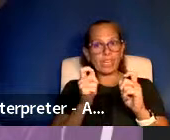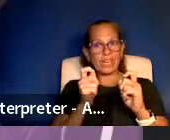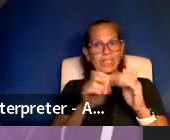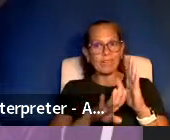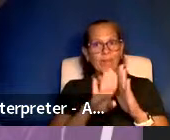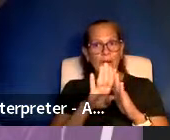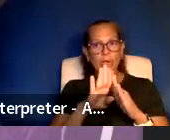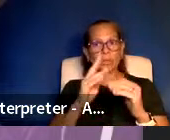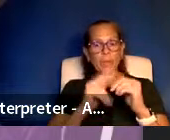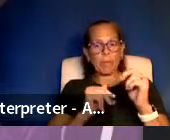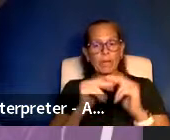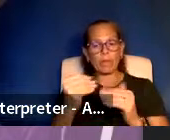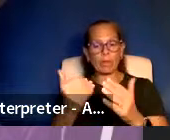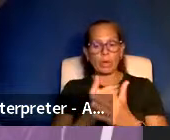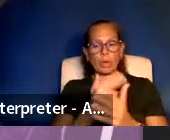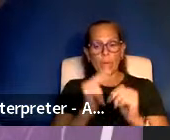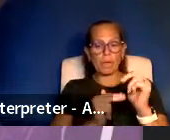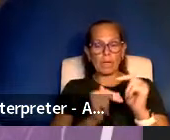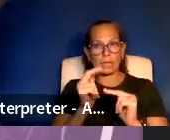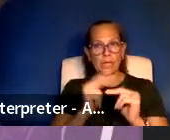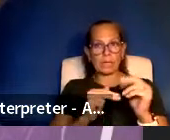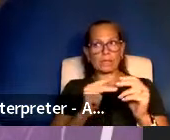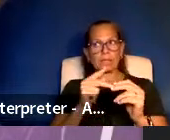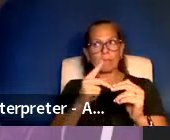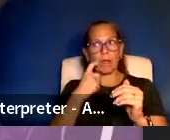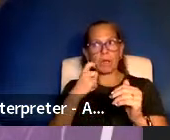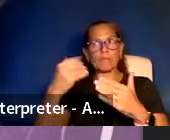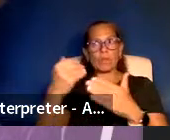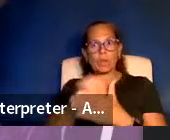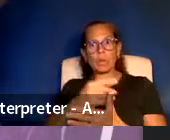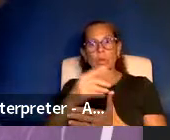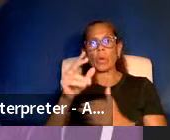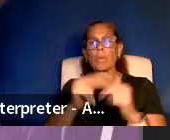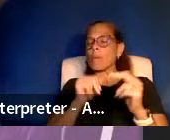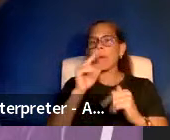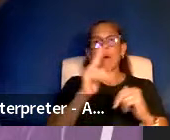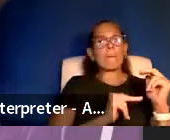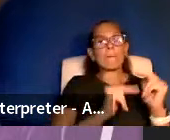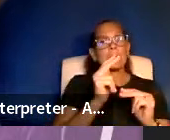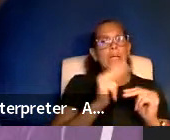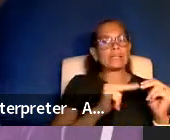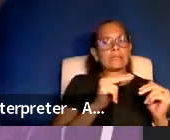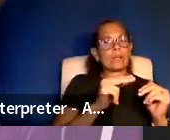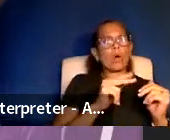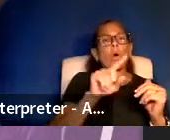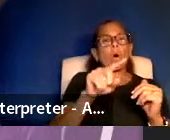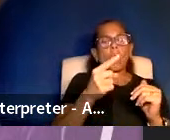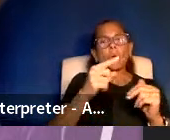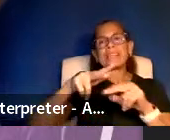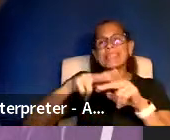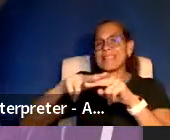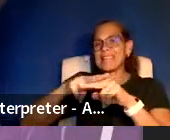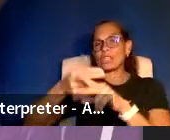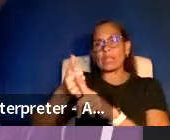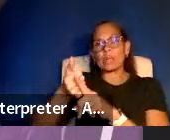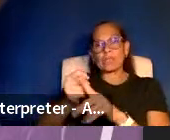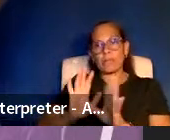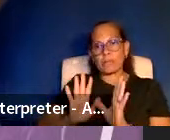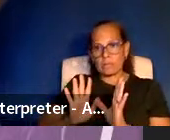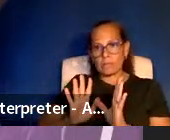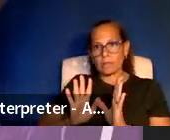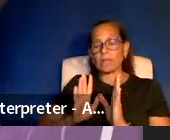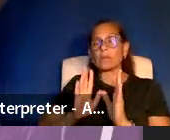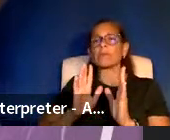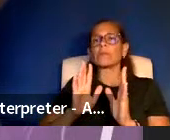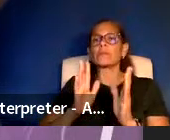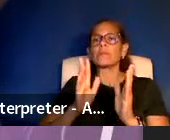come in and build the new buildings allowed by the new zoning. And MTA is not going to build any buildings, just the station themselves, and that's a question. So